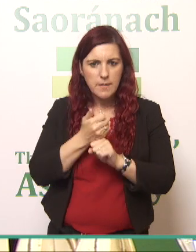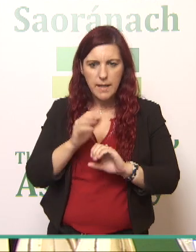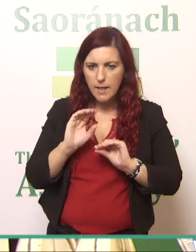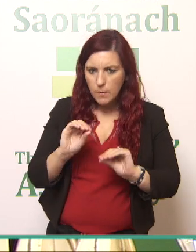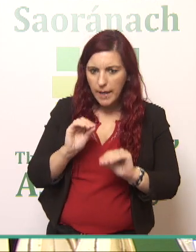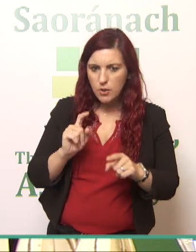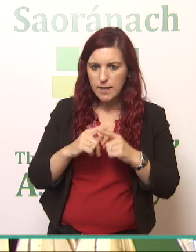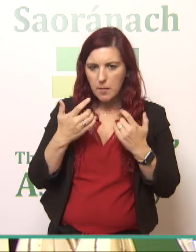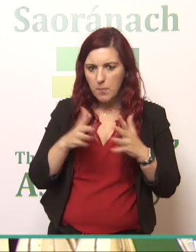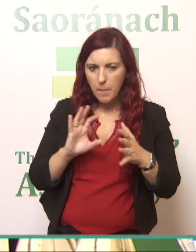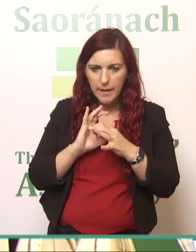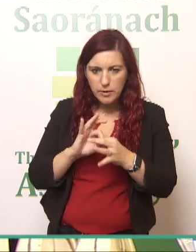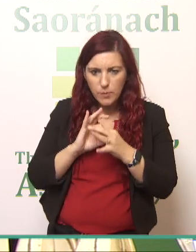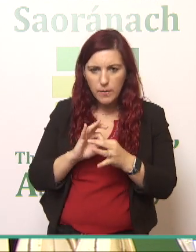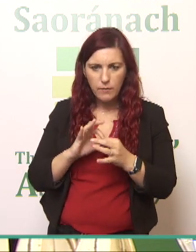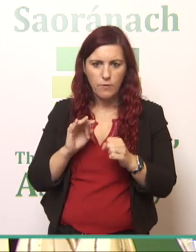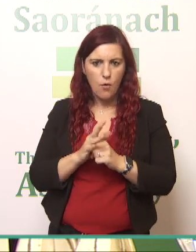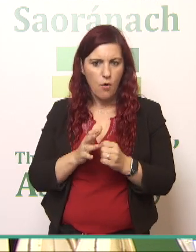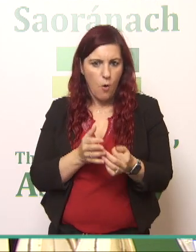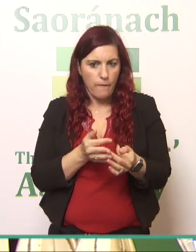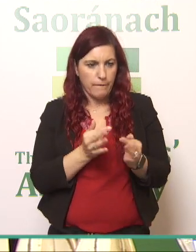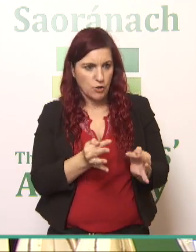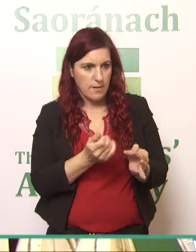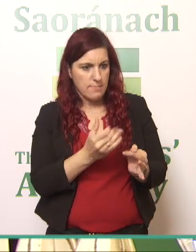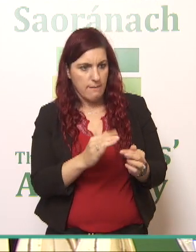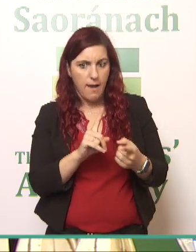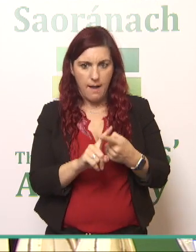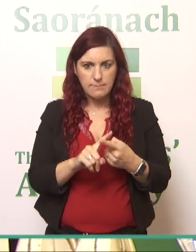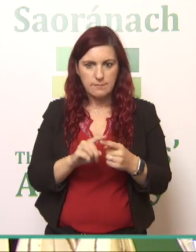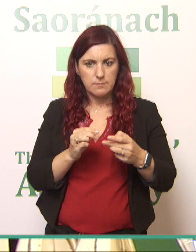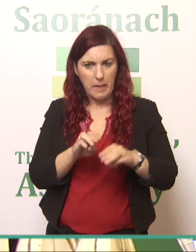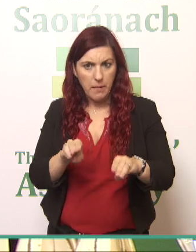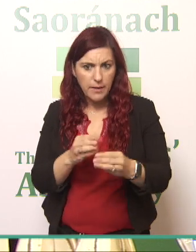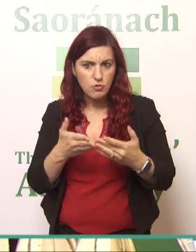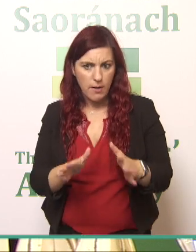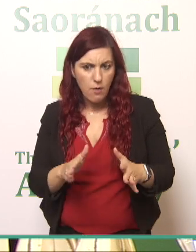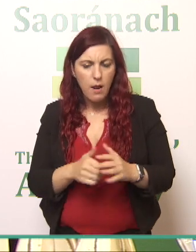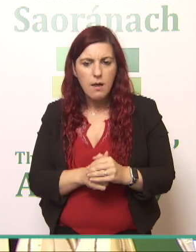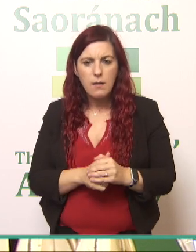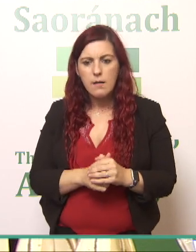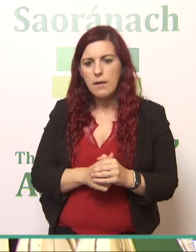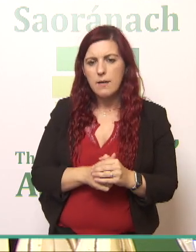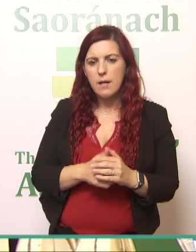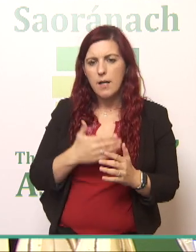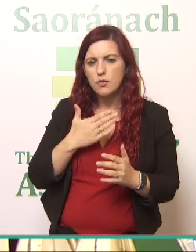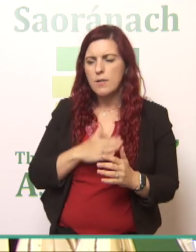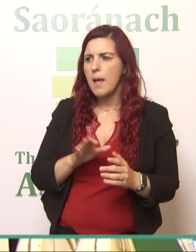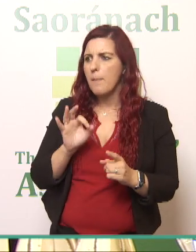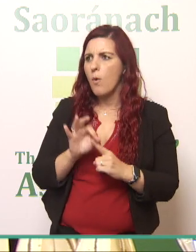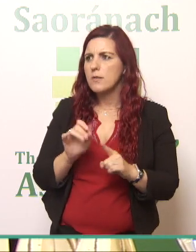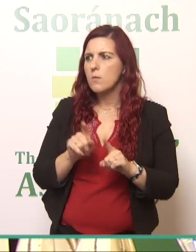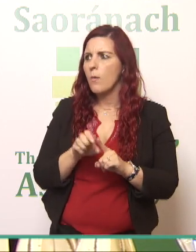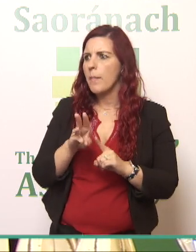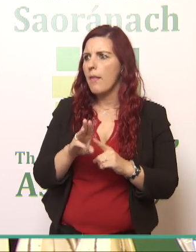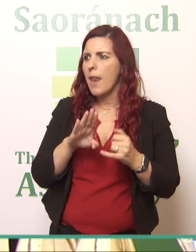and public engagement for officials as well as the public seems to be coming out from a lot of tables as well. And just to that point, it'll be on the